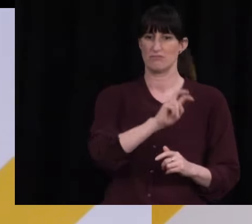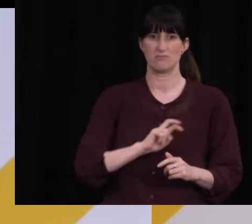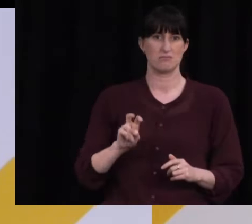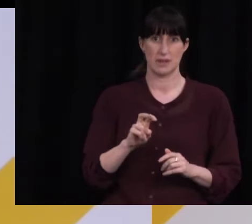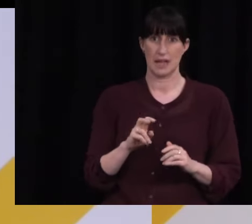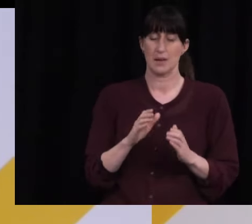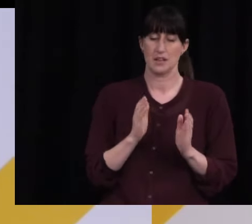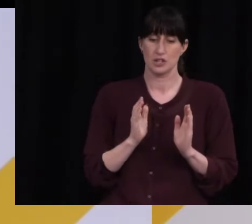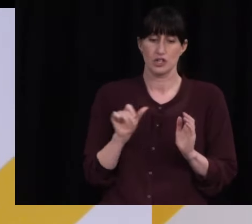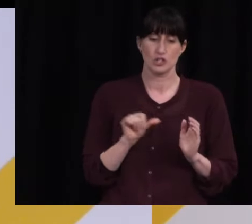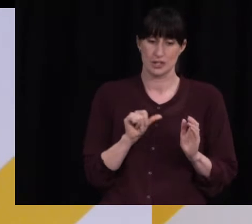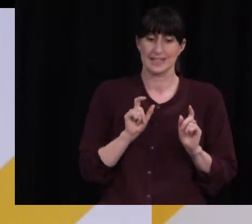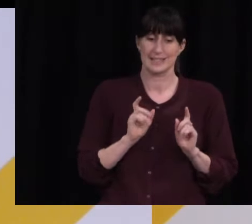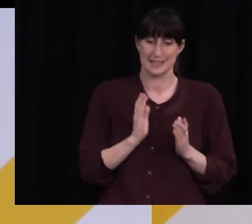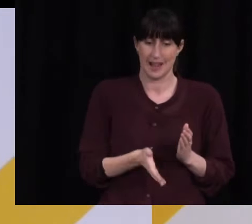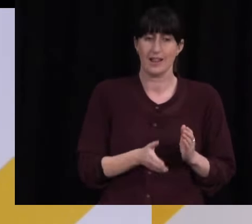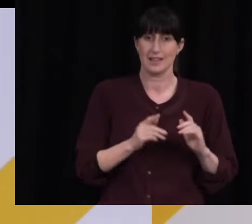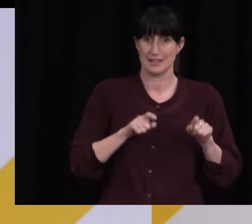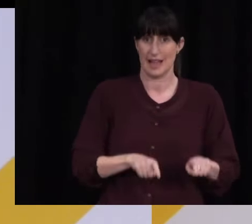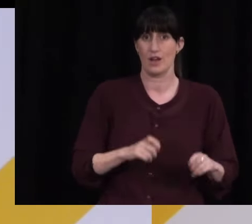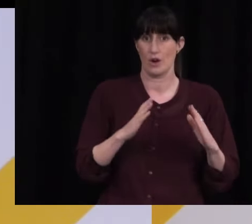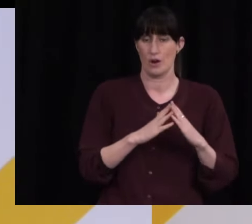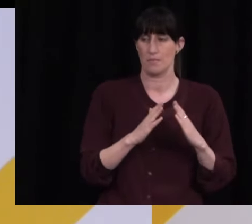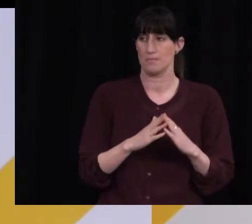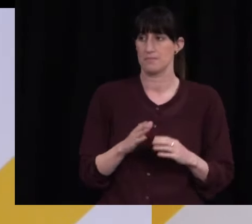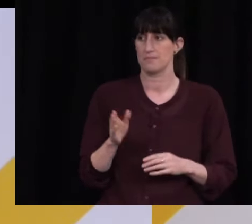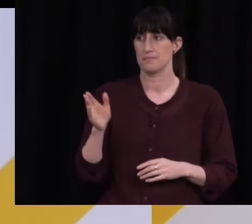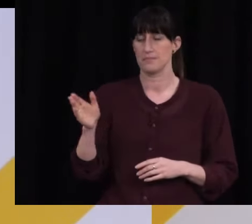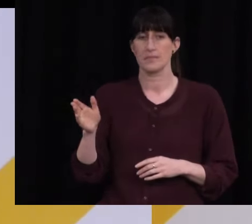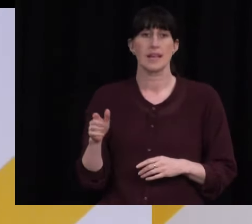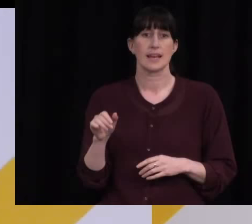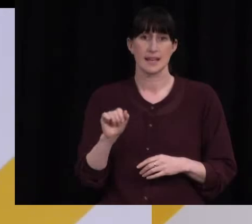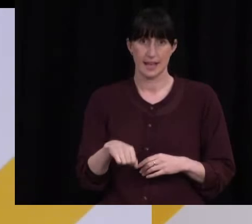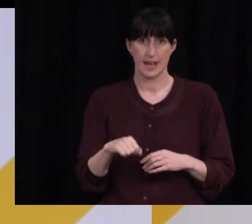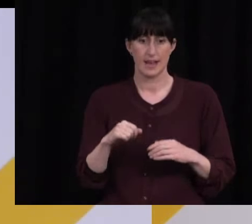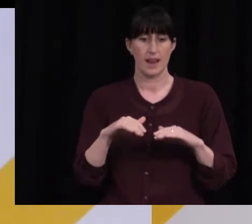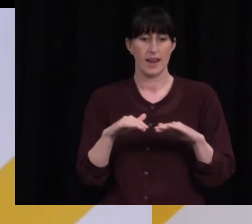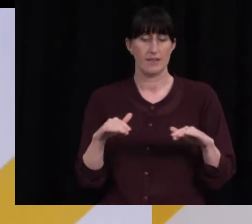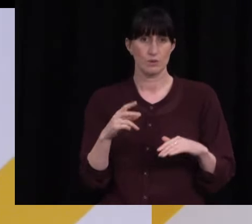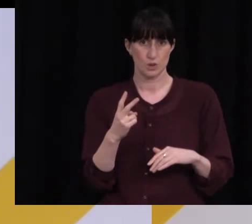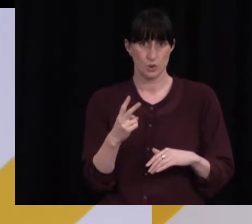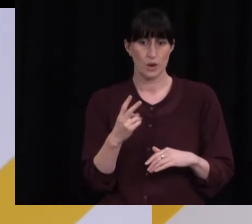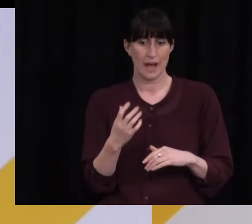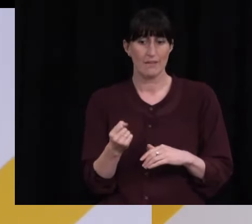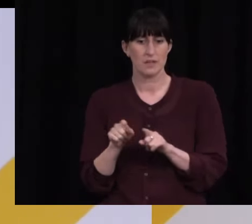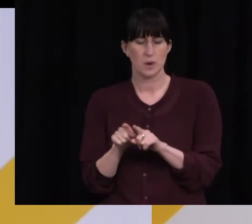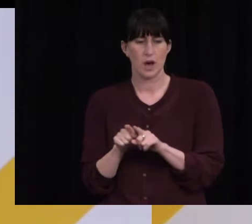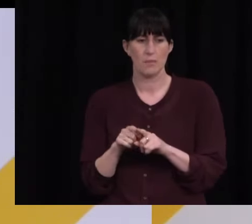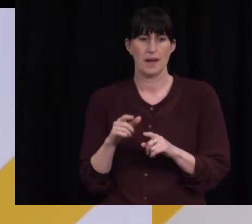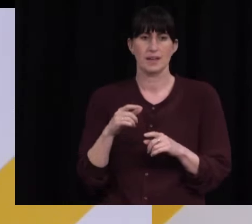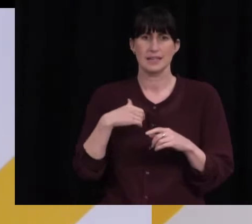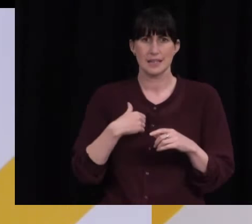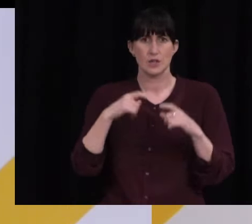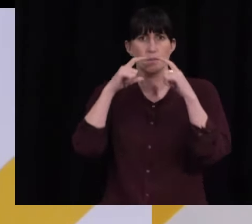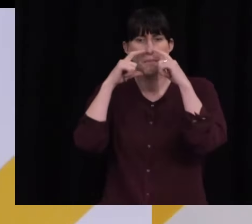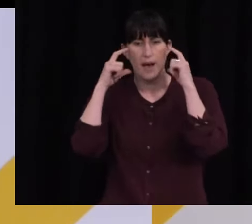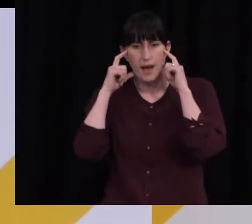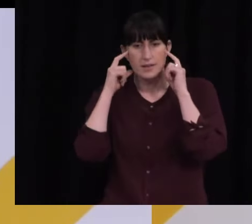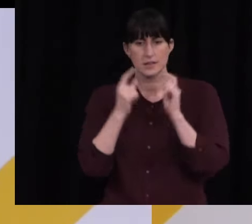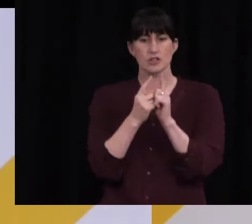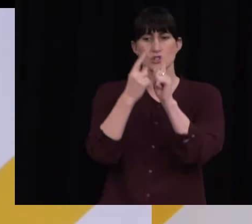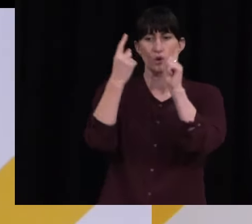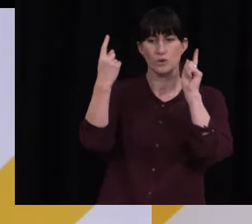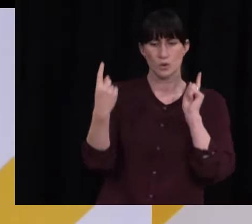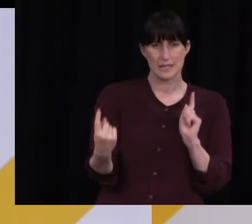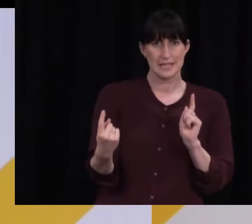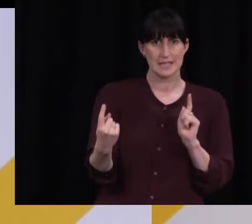mechanisms, I mean, you'll see them even in an alert level 2 environment. Click and collect, mask use, social distancing all